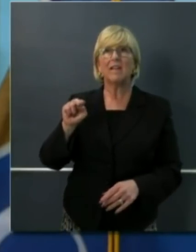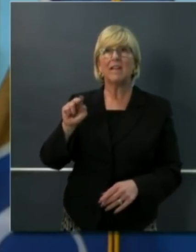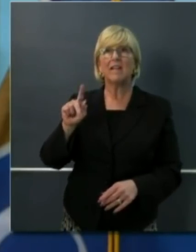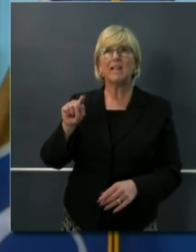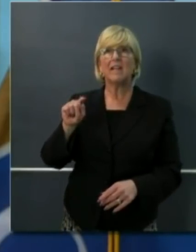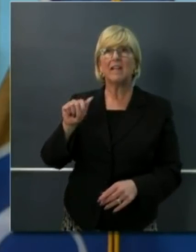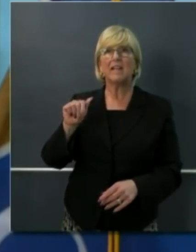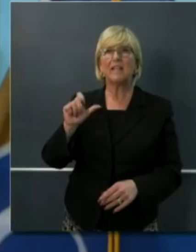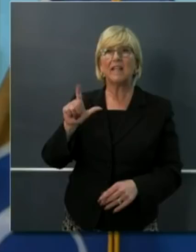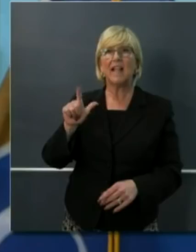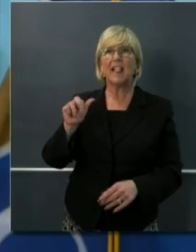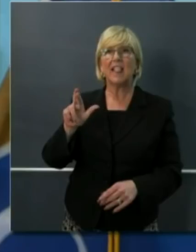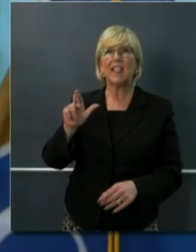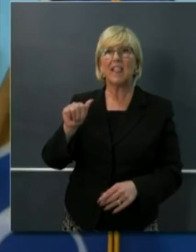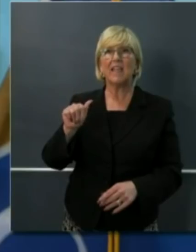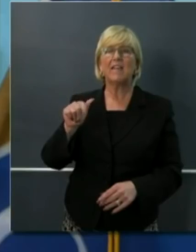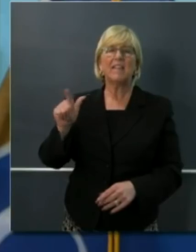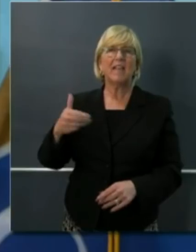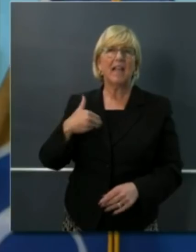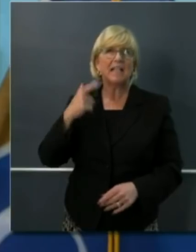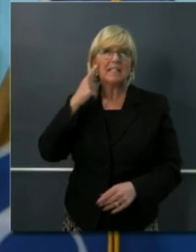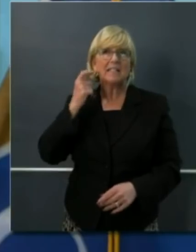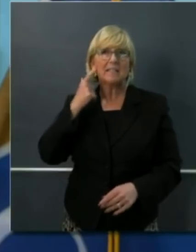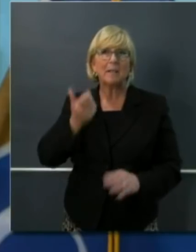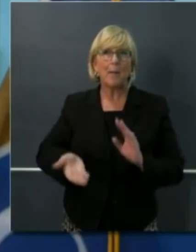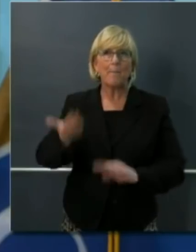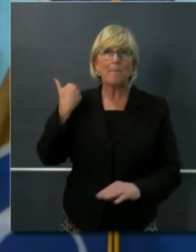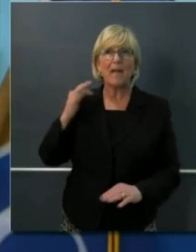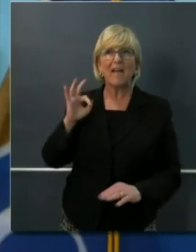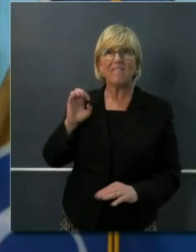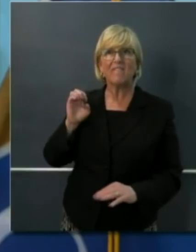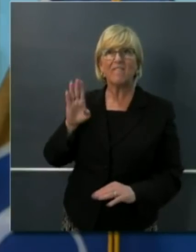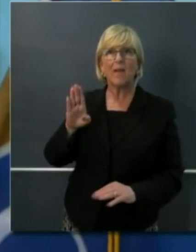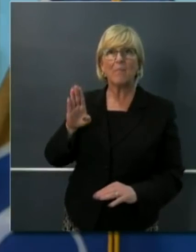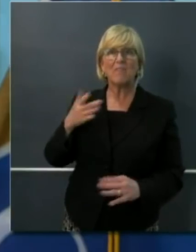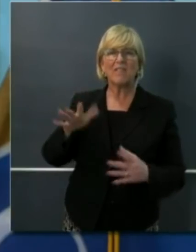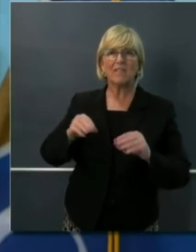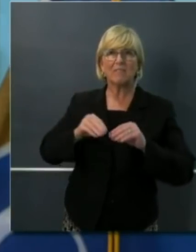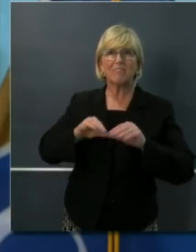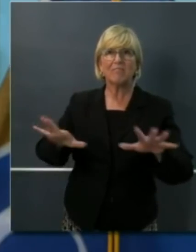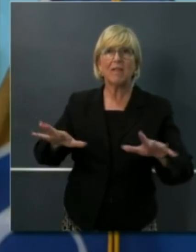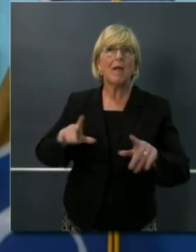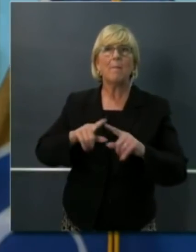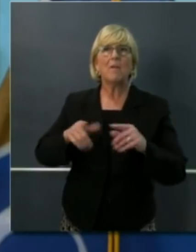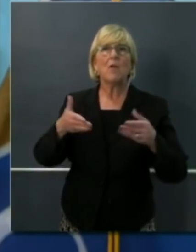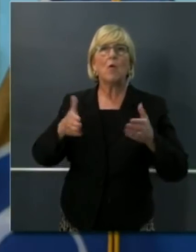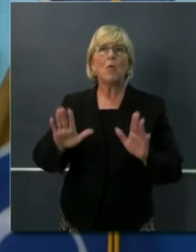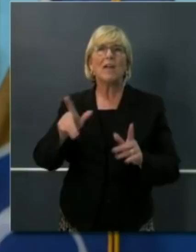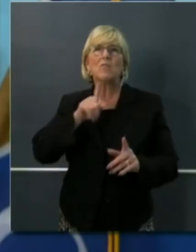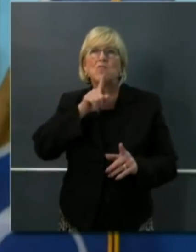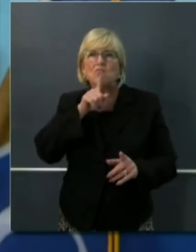say that they had suspicions back in early February that the disease was already much more widespread, but they didn't have a way to measure it.